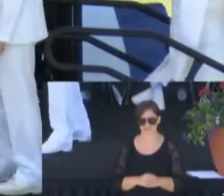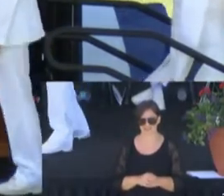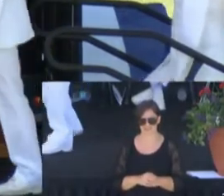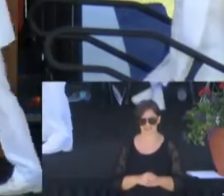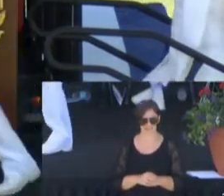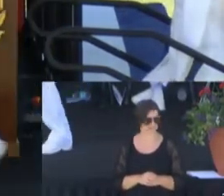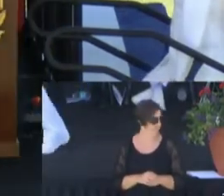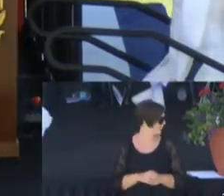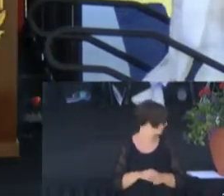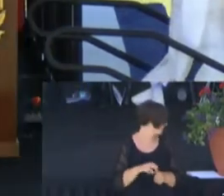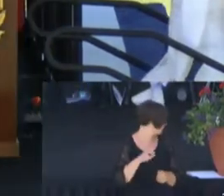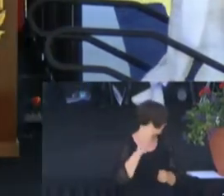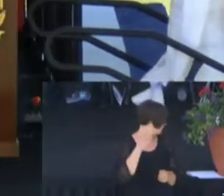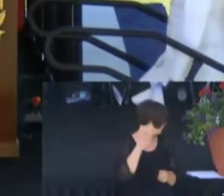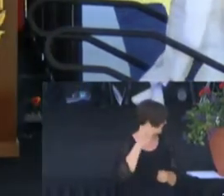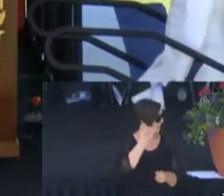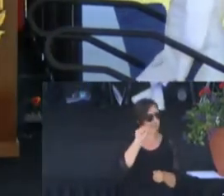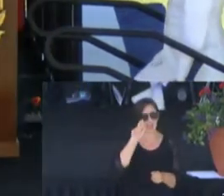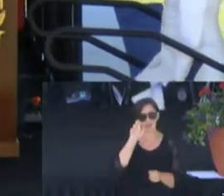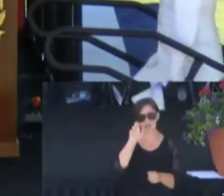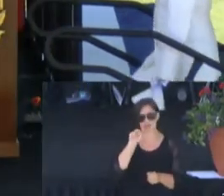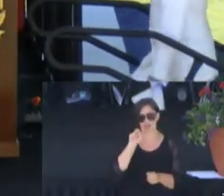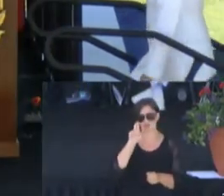Aaron Raymond Rice.